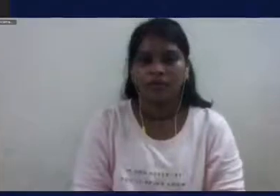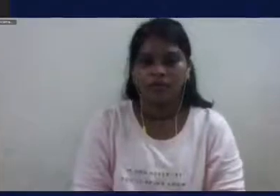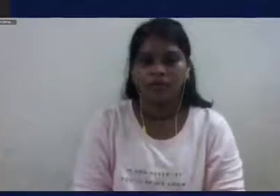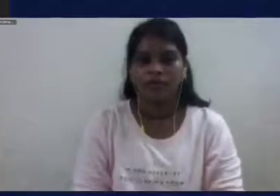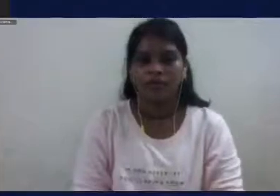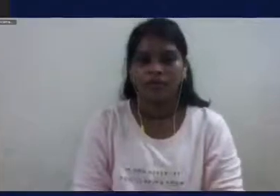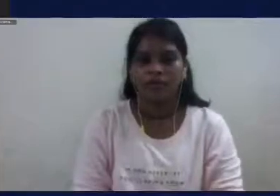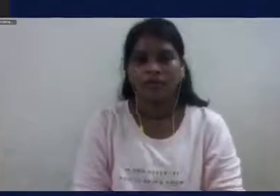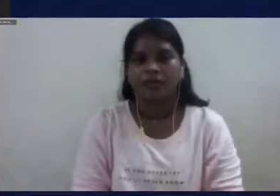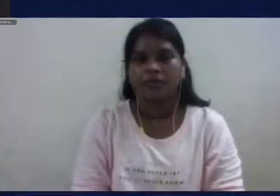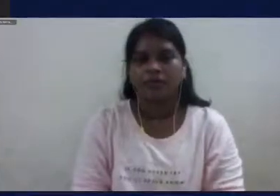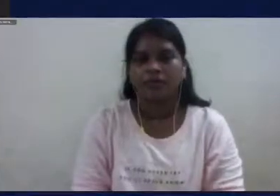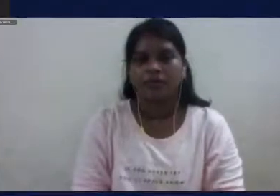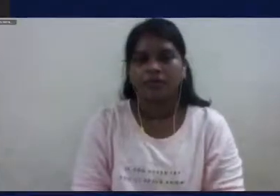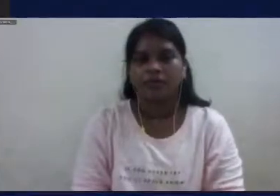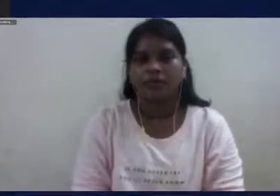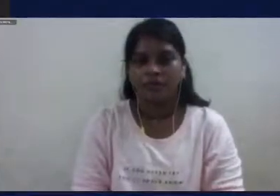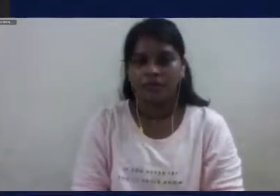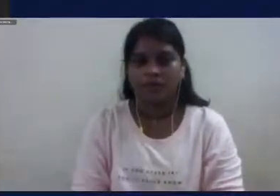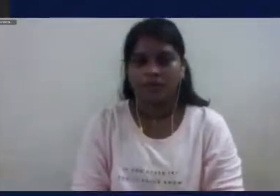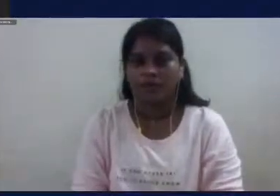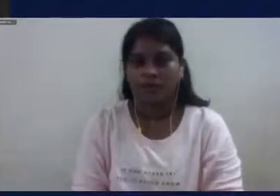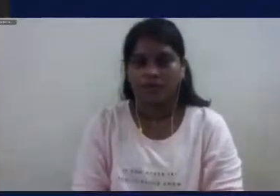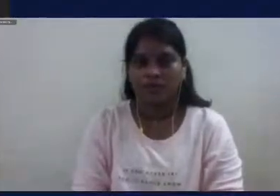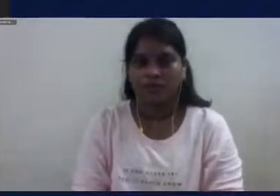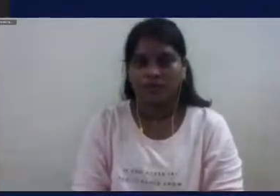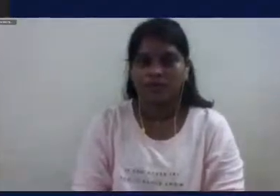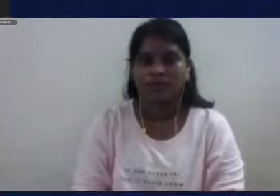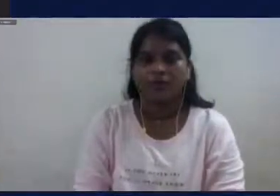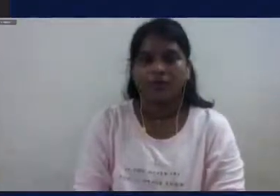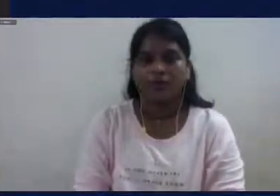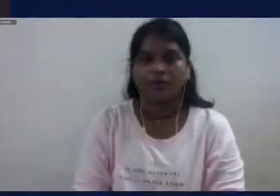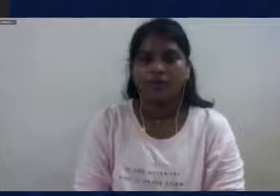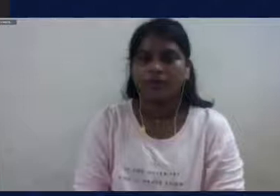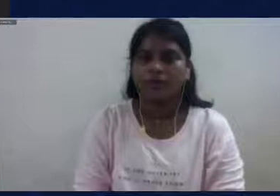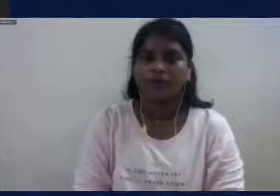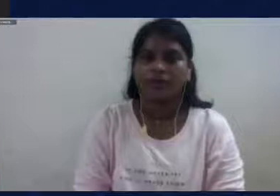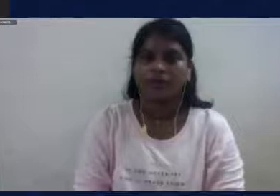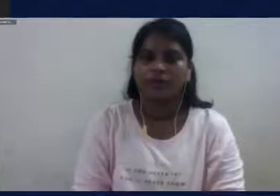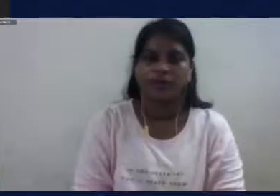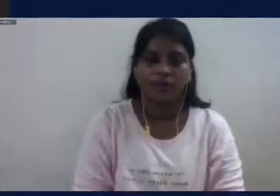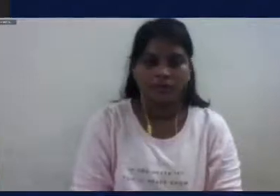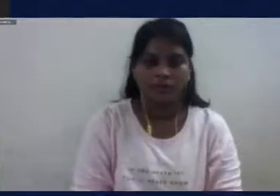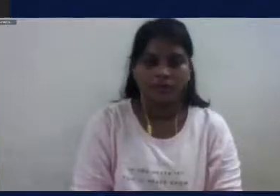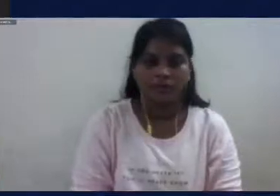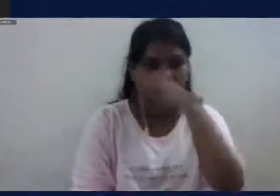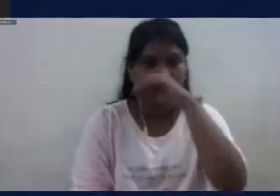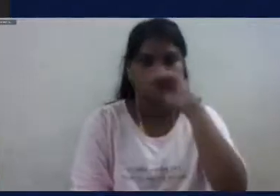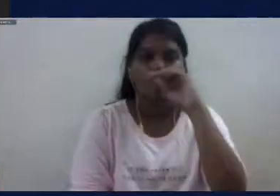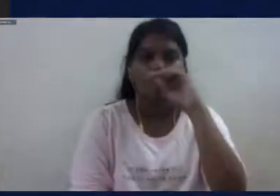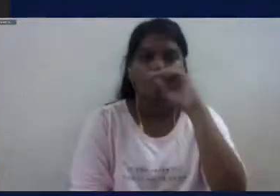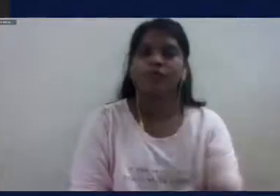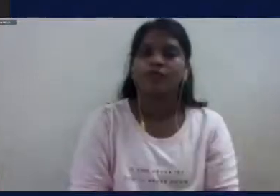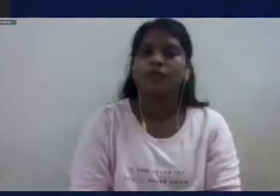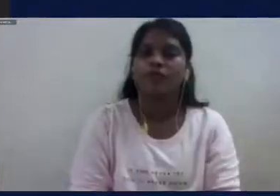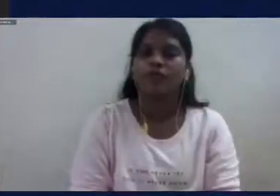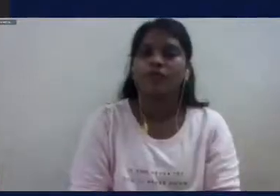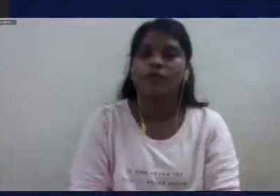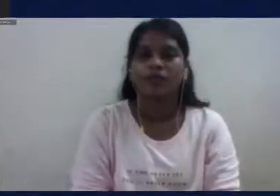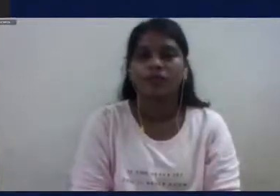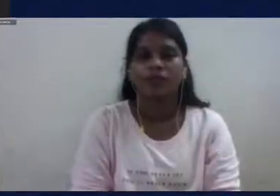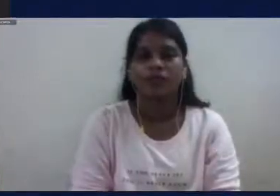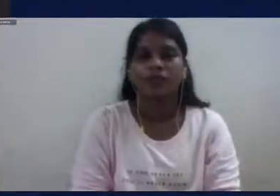by our values could be when you're looking for directions from point A to point B. Of course, we know we could walk, but what if, since you've told